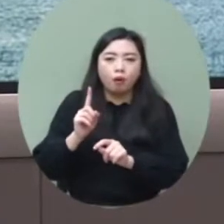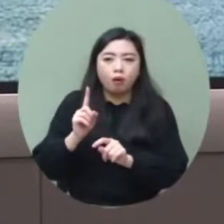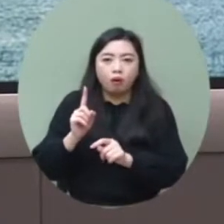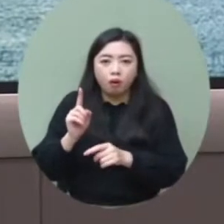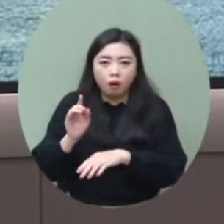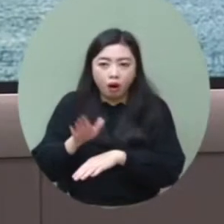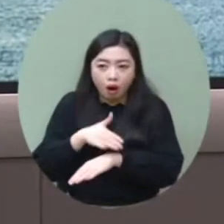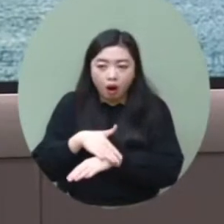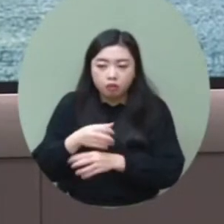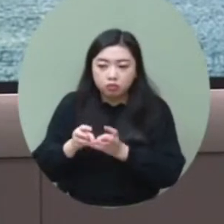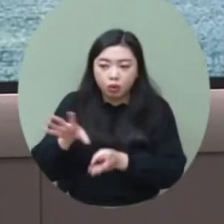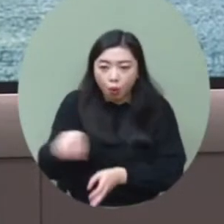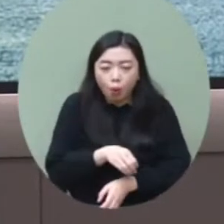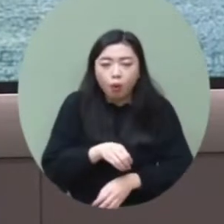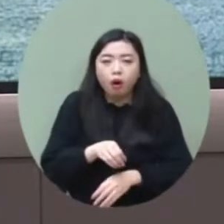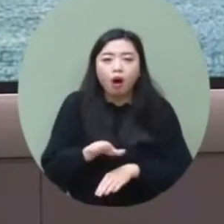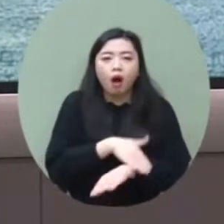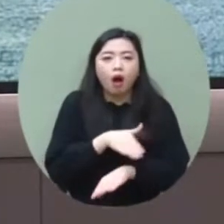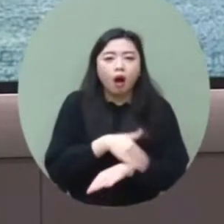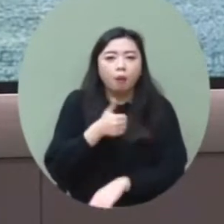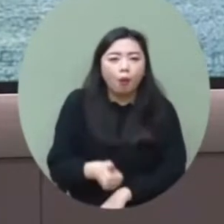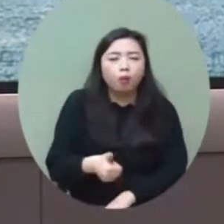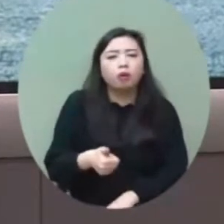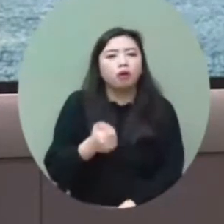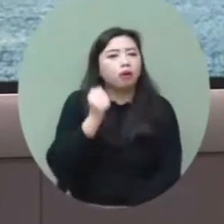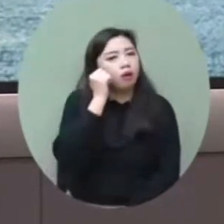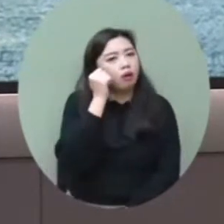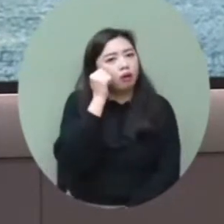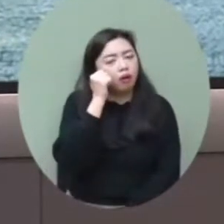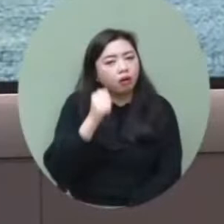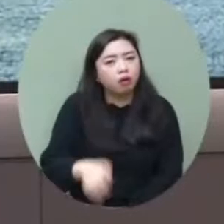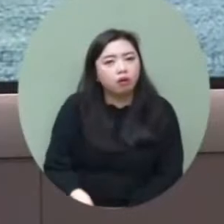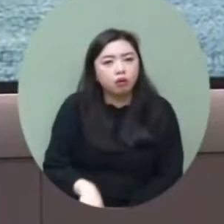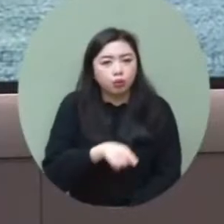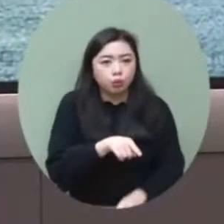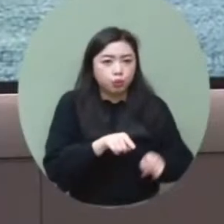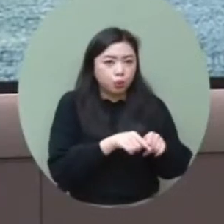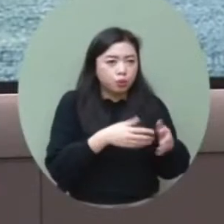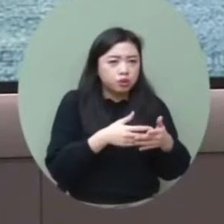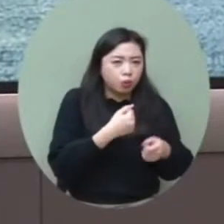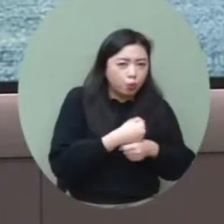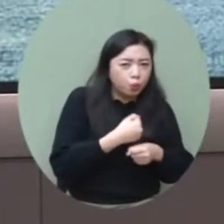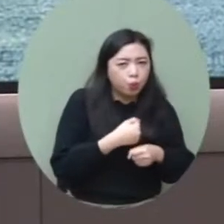admitted, it might not be possible to always